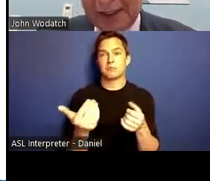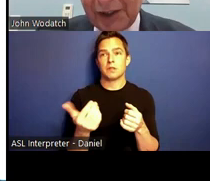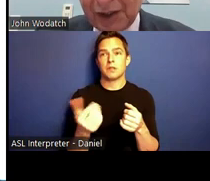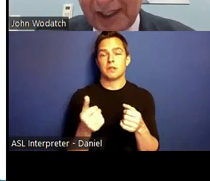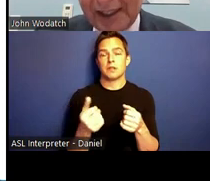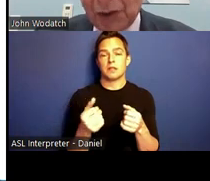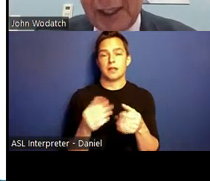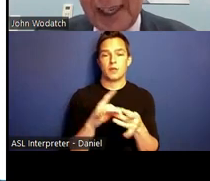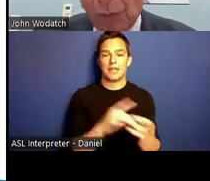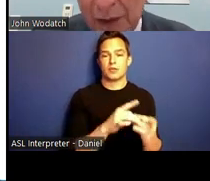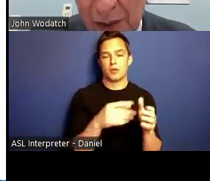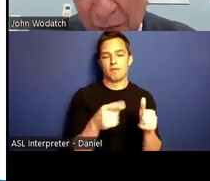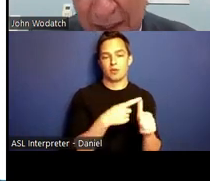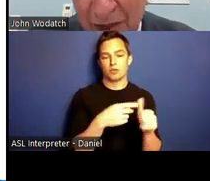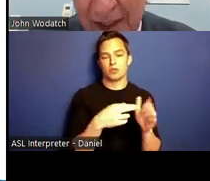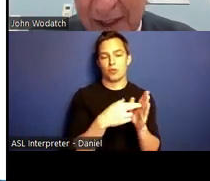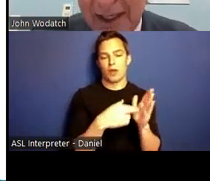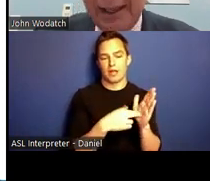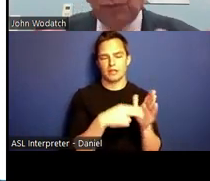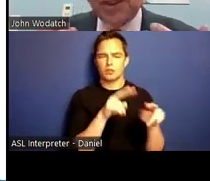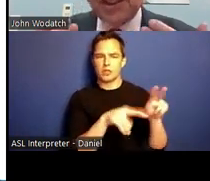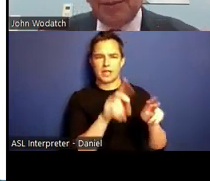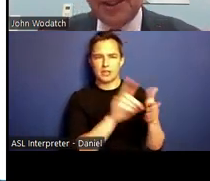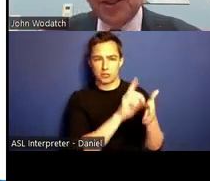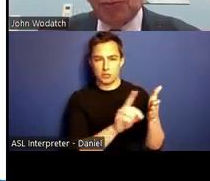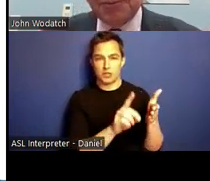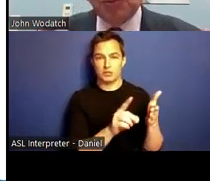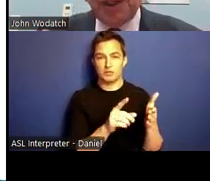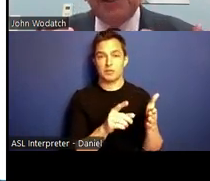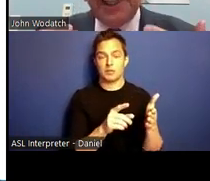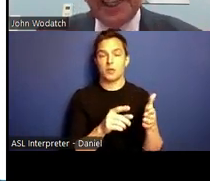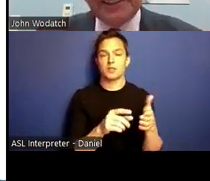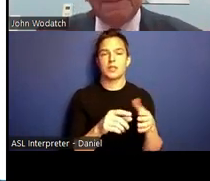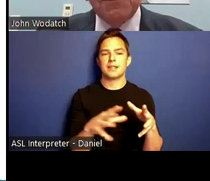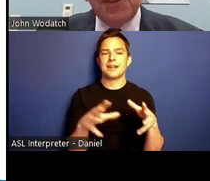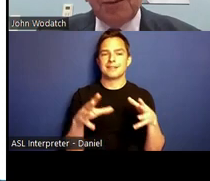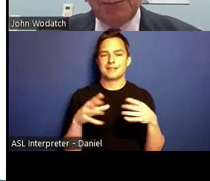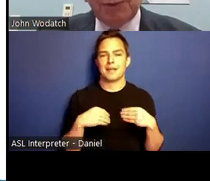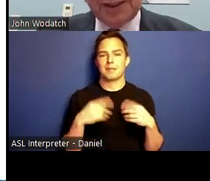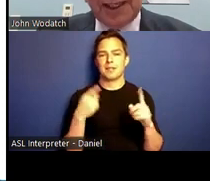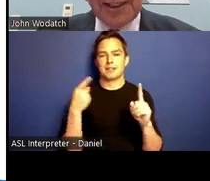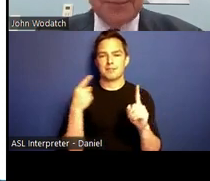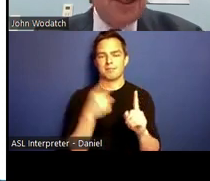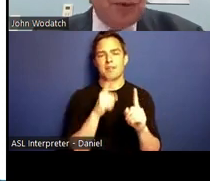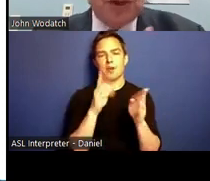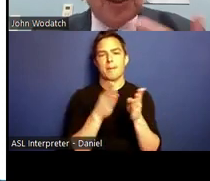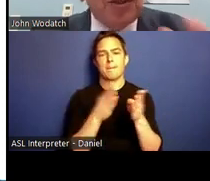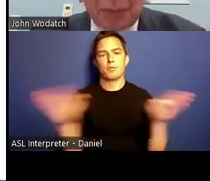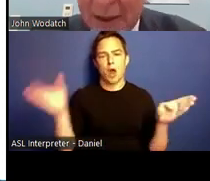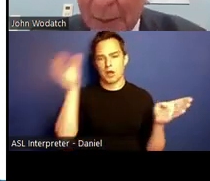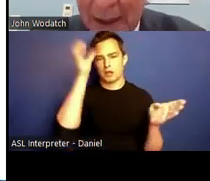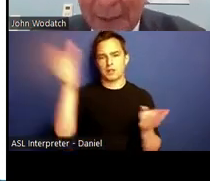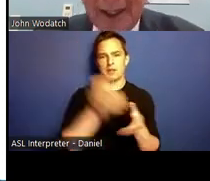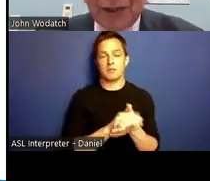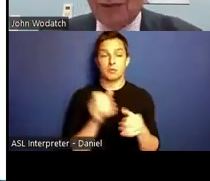first regulation and looking at what discrimination is was coming to grips with that very broad concept, which you can